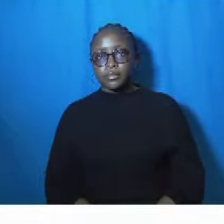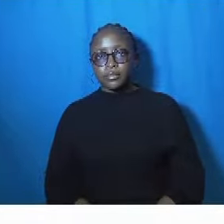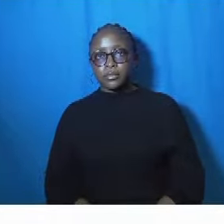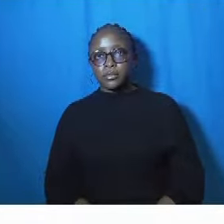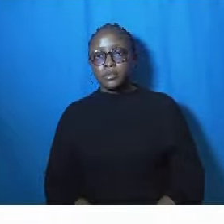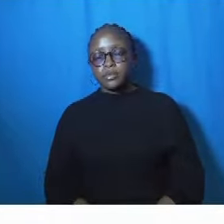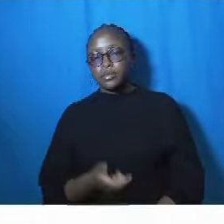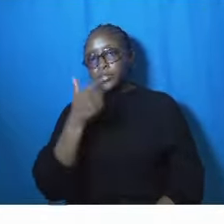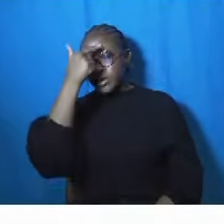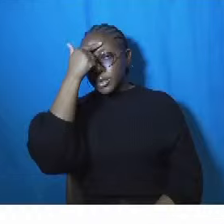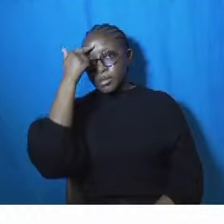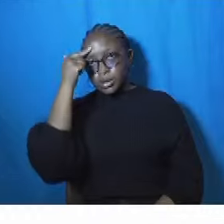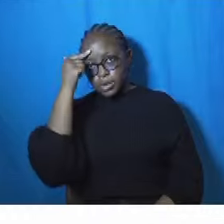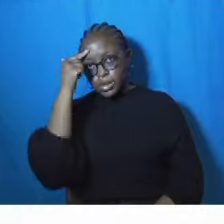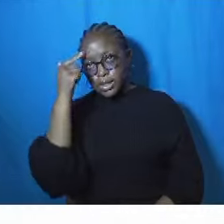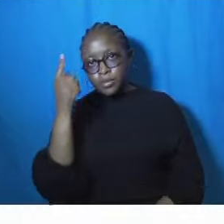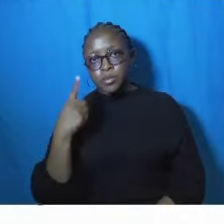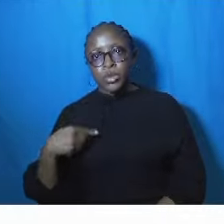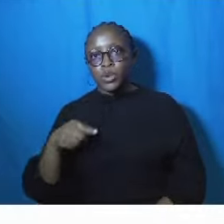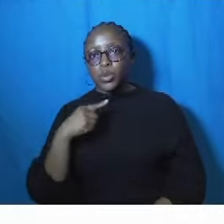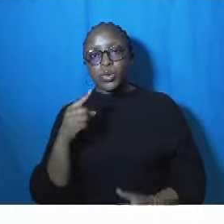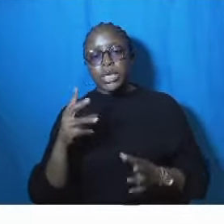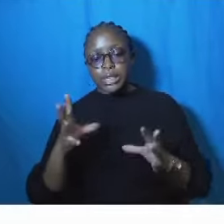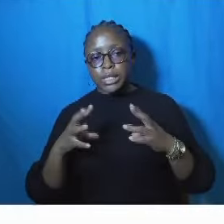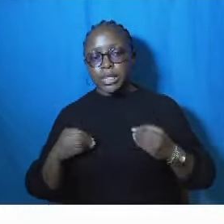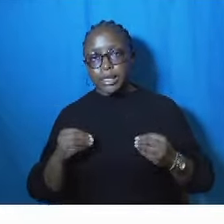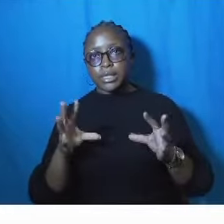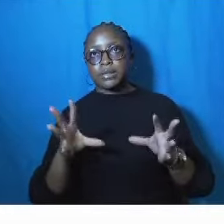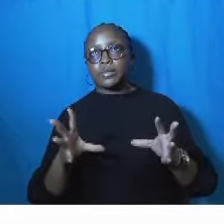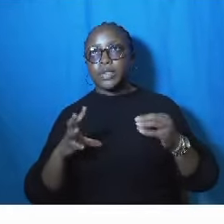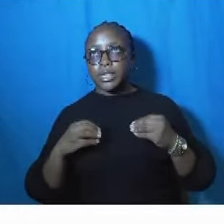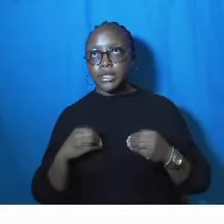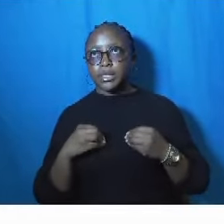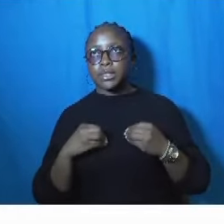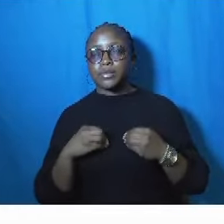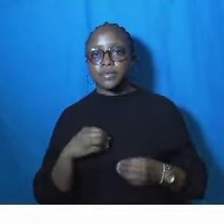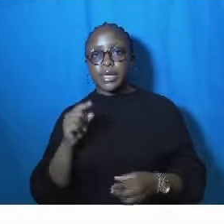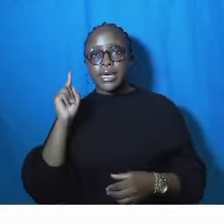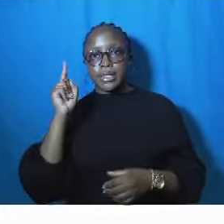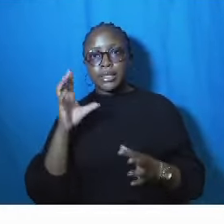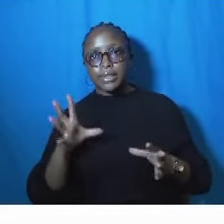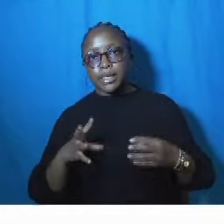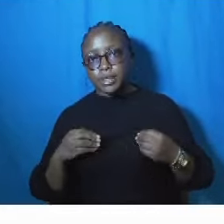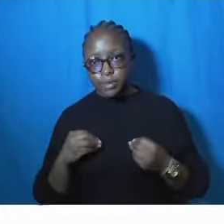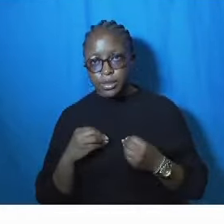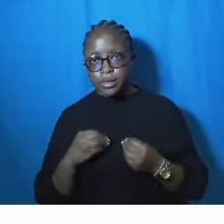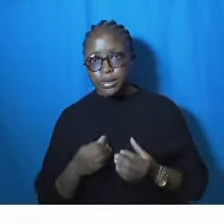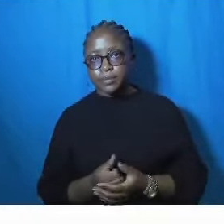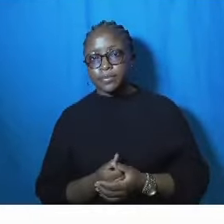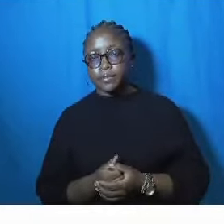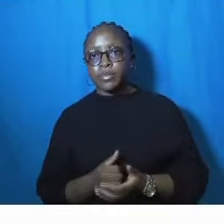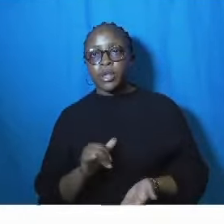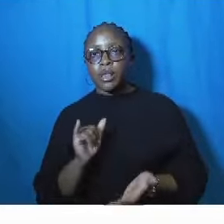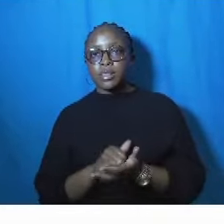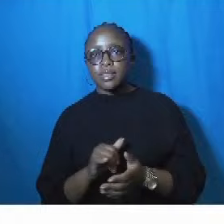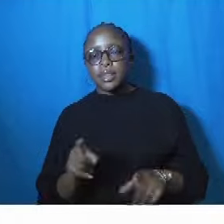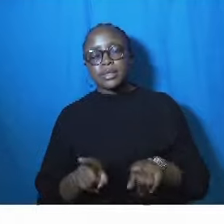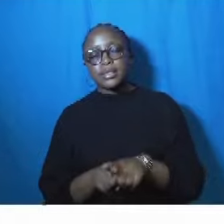Because we have been the recipients of his same acceptance. That's the same degree he accepted